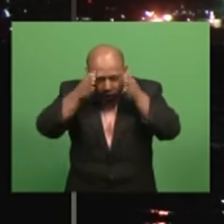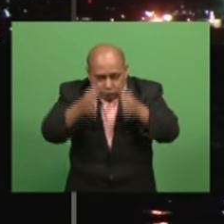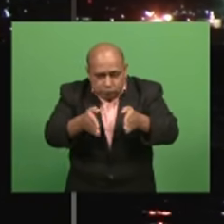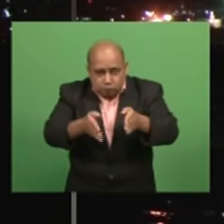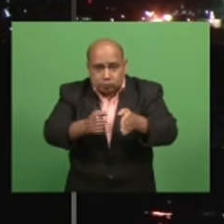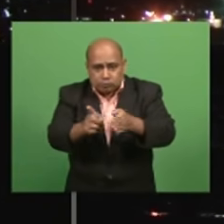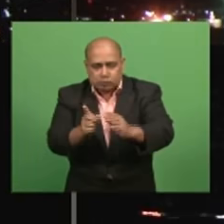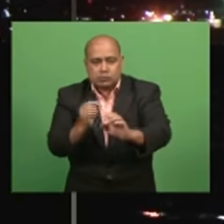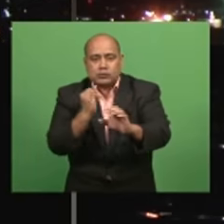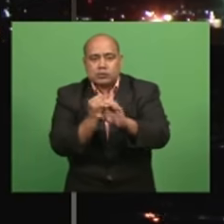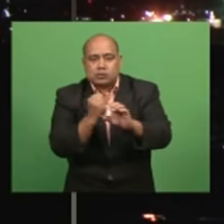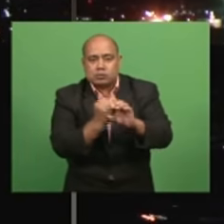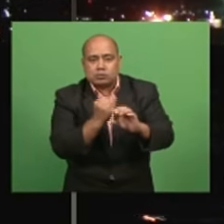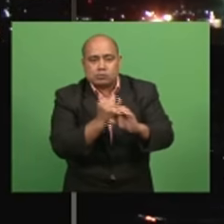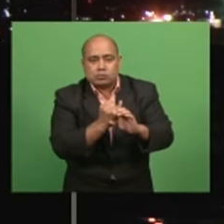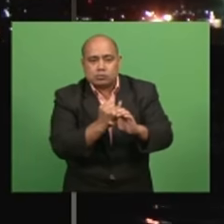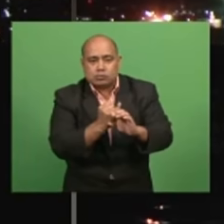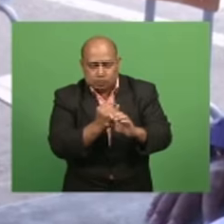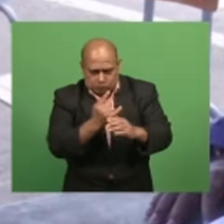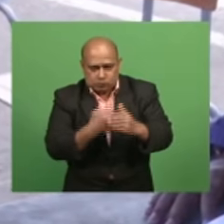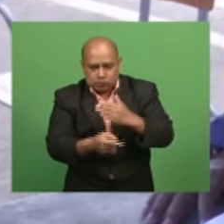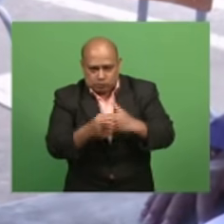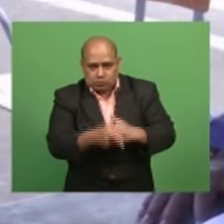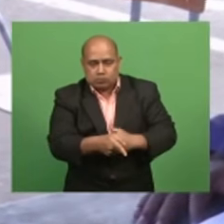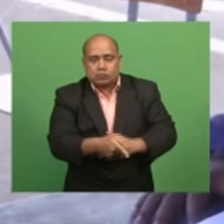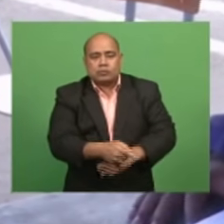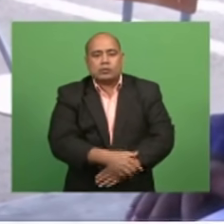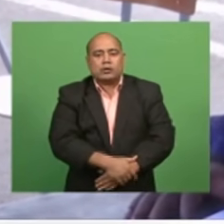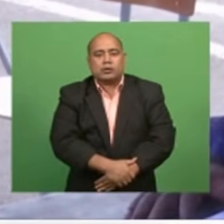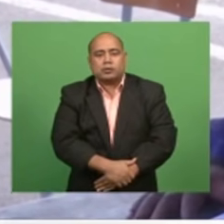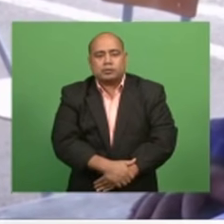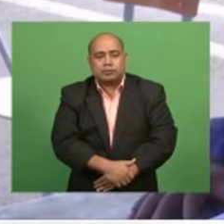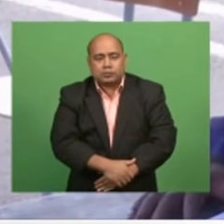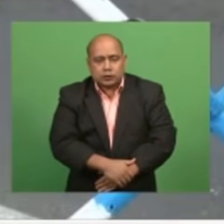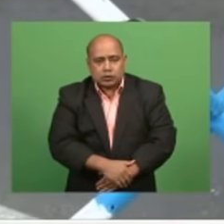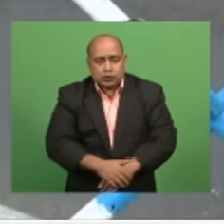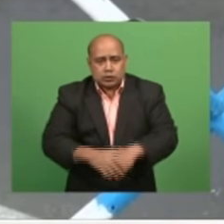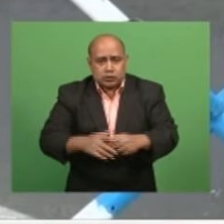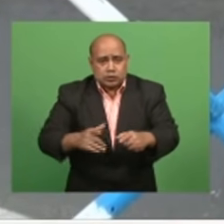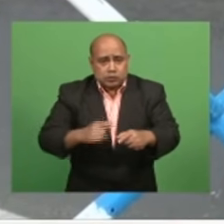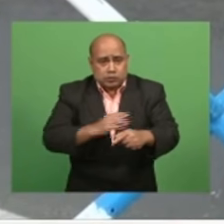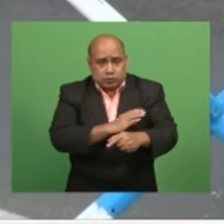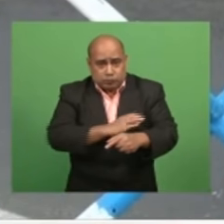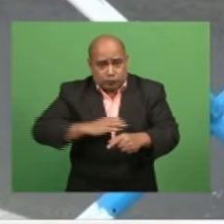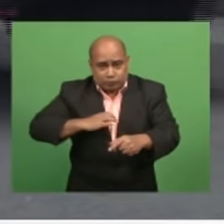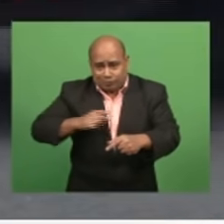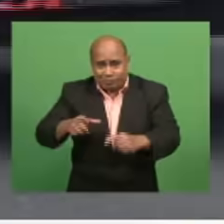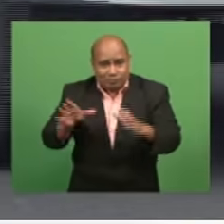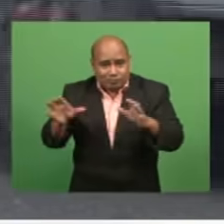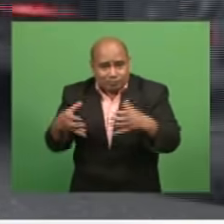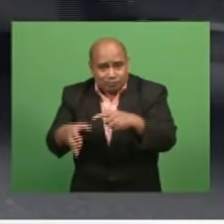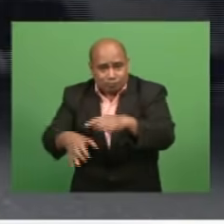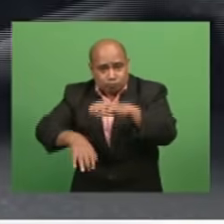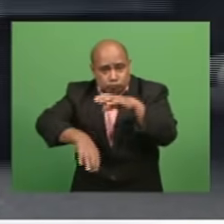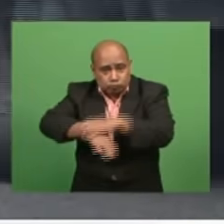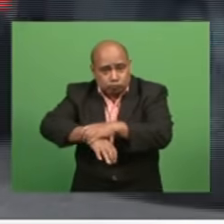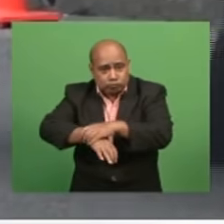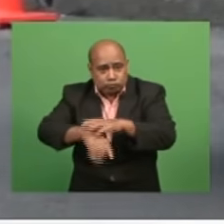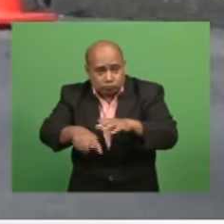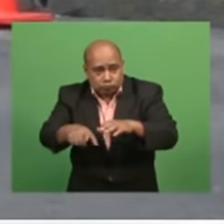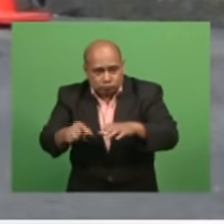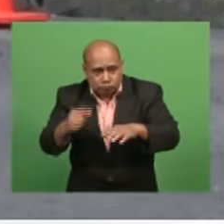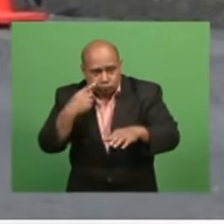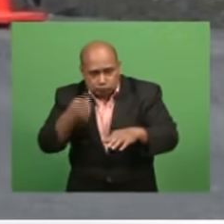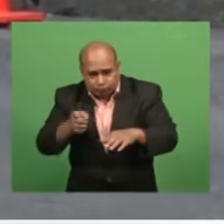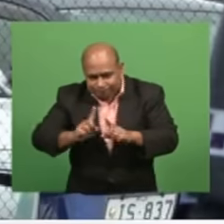advantage of the current situation. Brigadier General Gilio says the force will maintain an increased presence throughout. He says